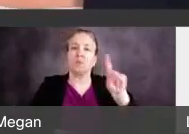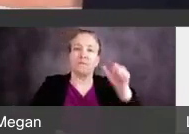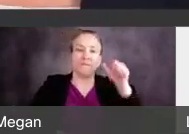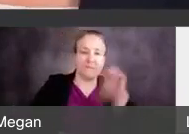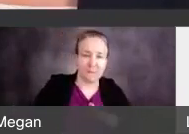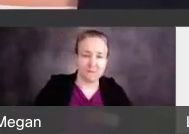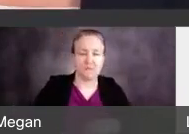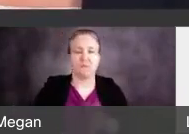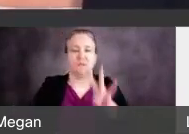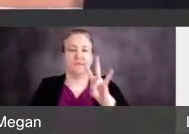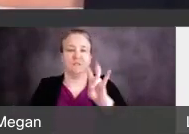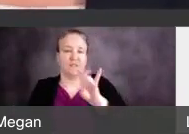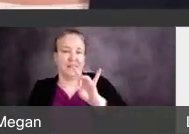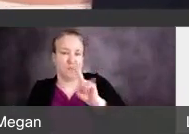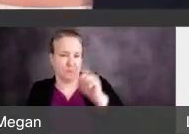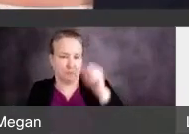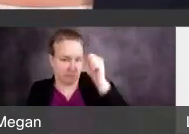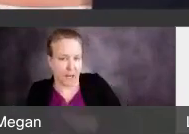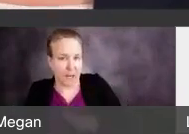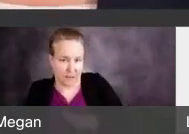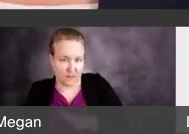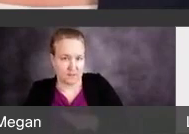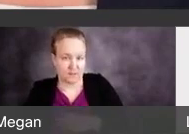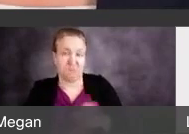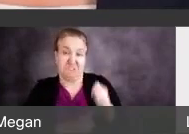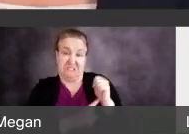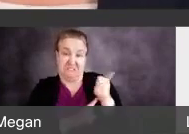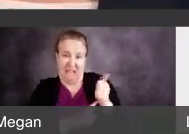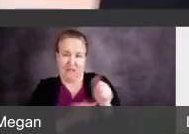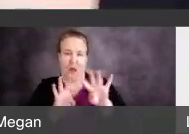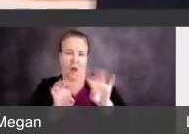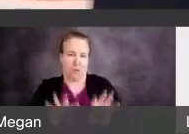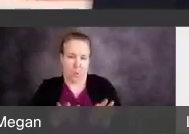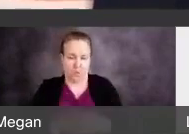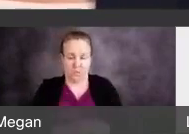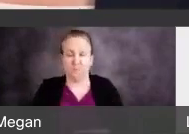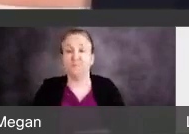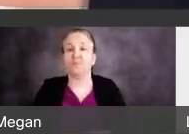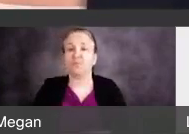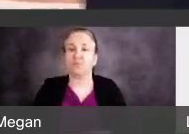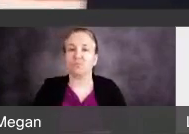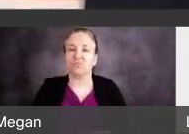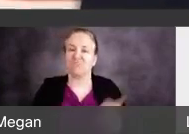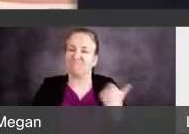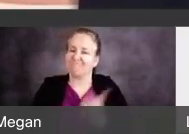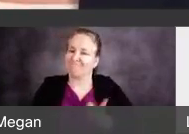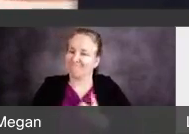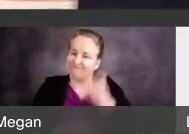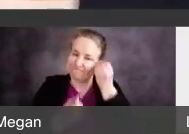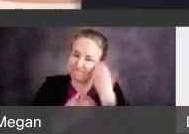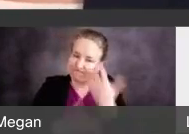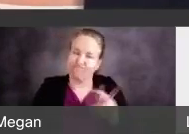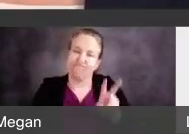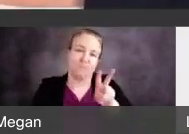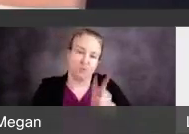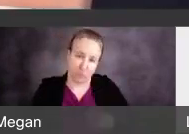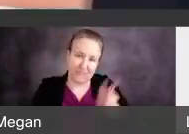and 781 males, 10 unknown. I am very sorry to confirm that